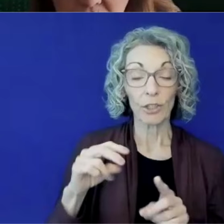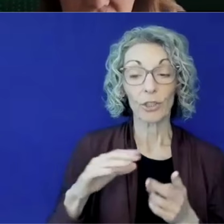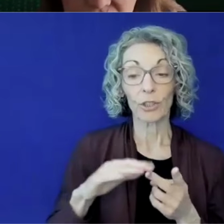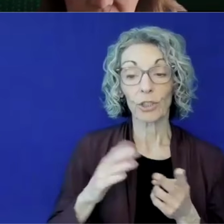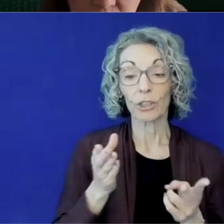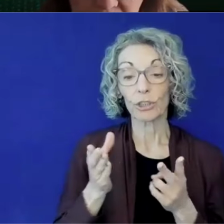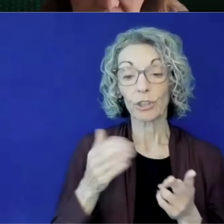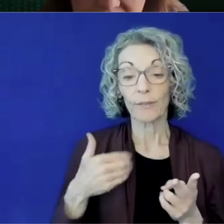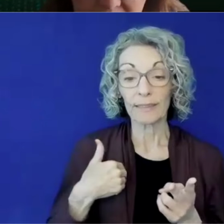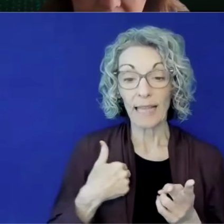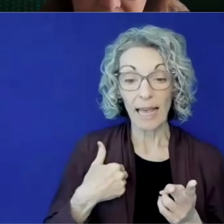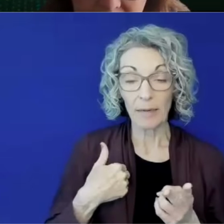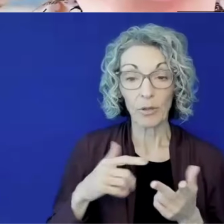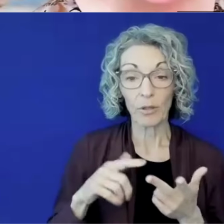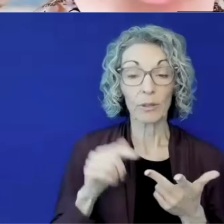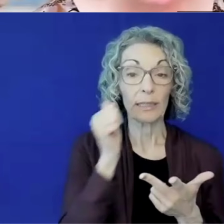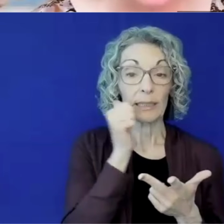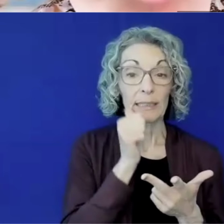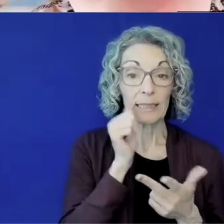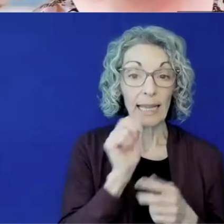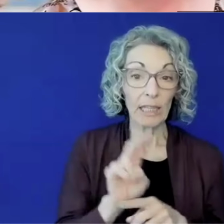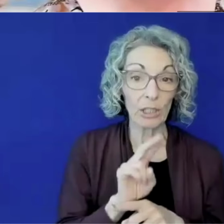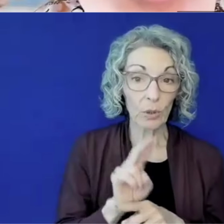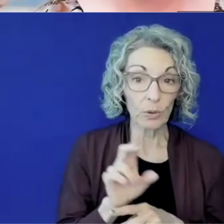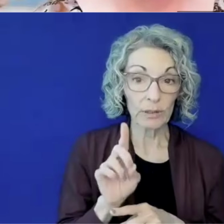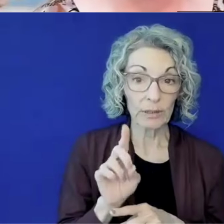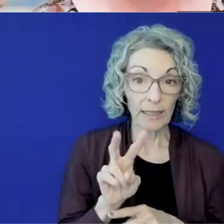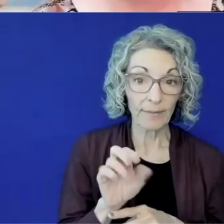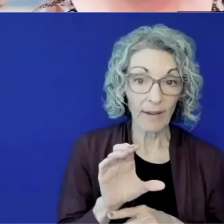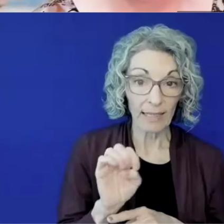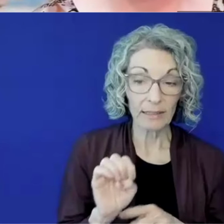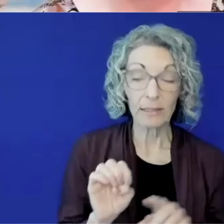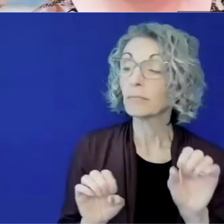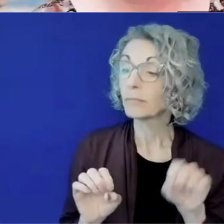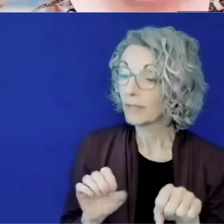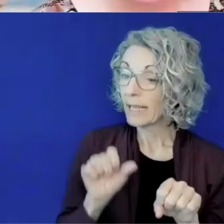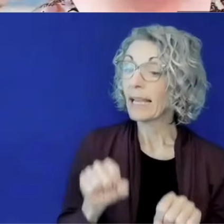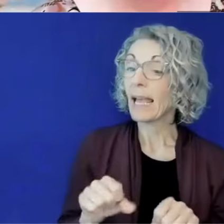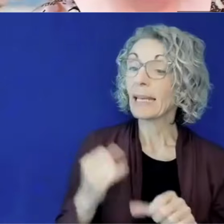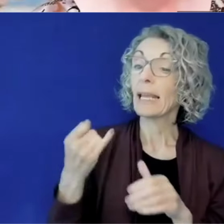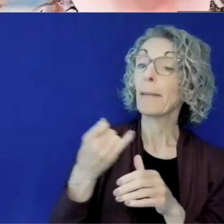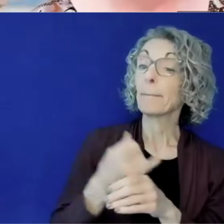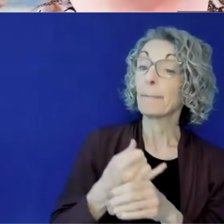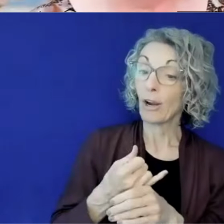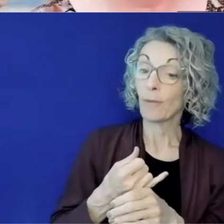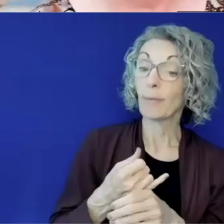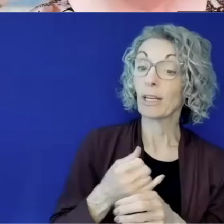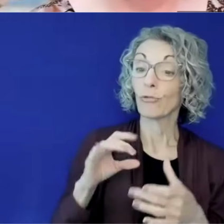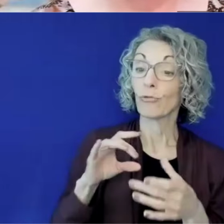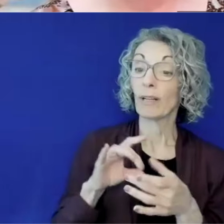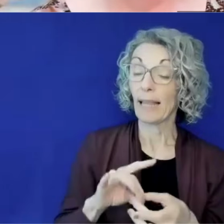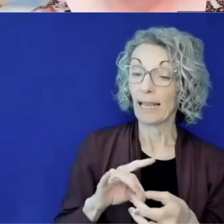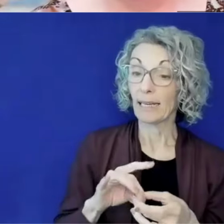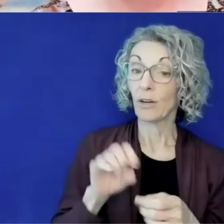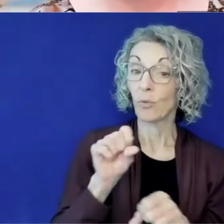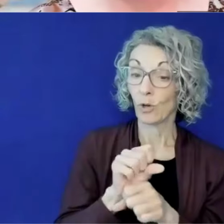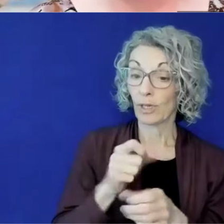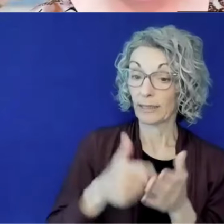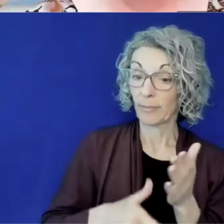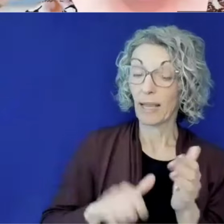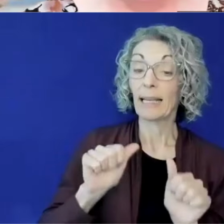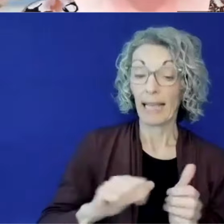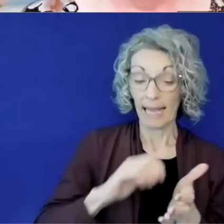needed for and during work? Absolutely. Those could be impairment related work expenses. They could be deducted from